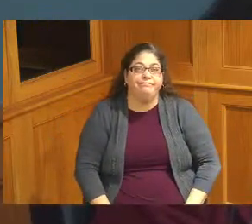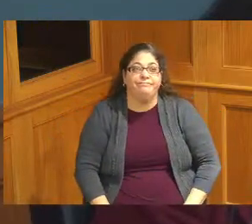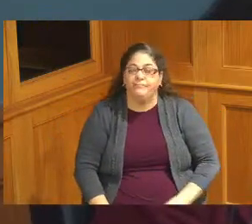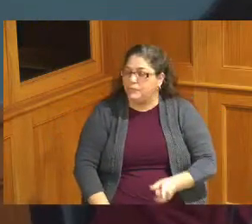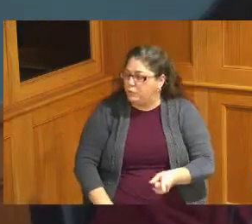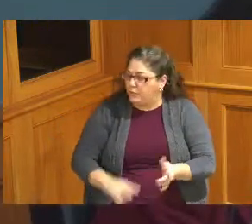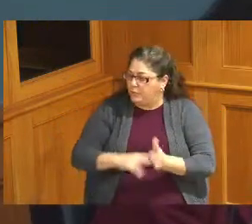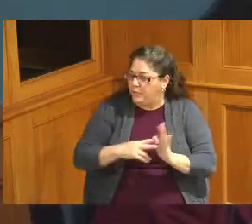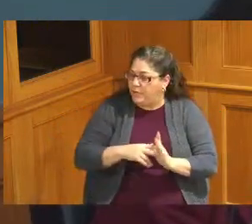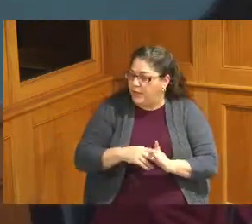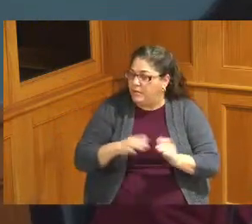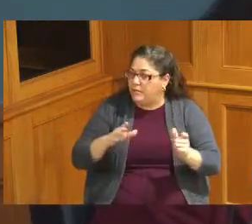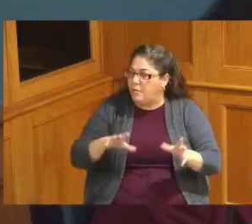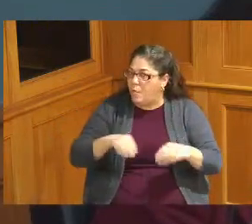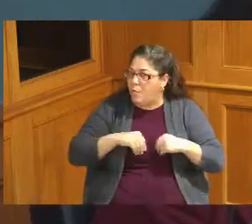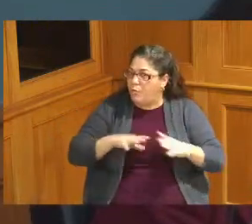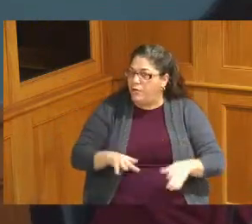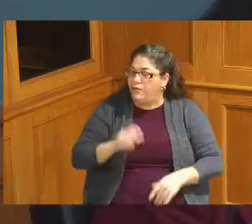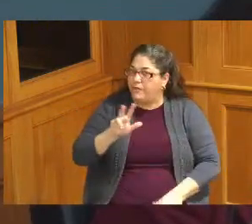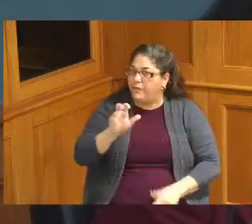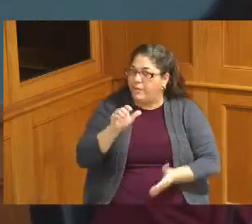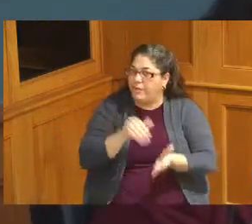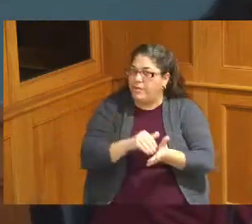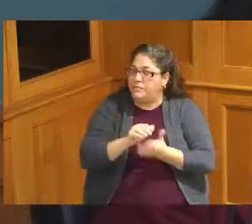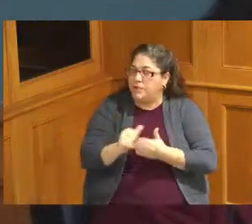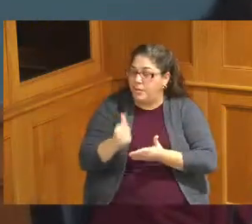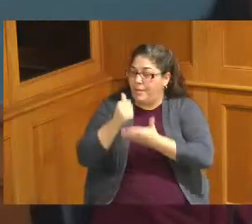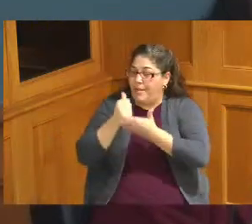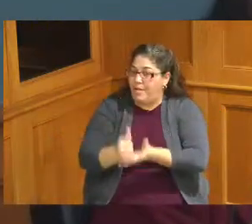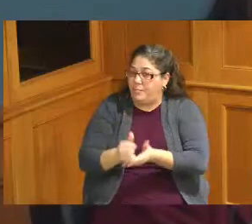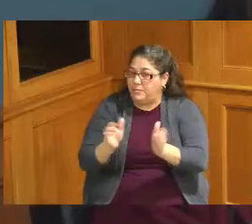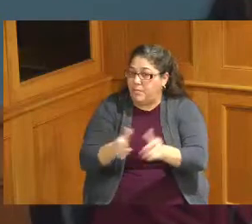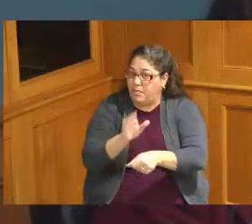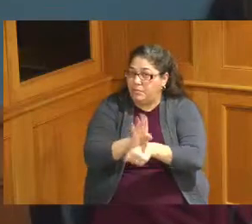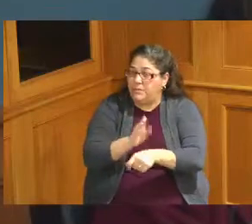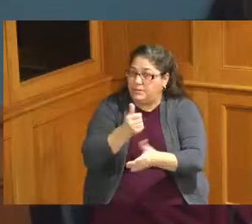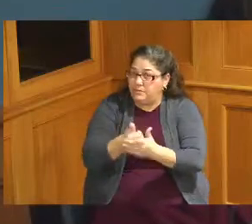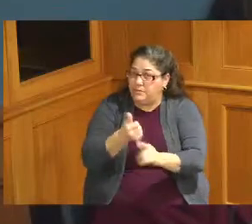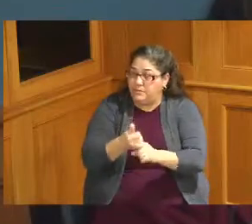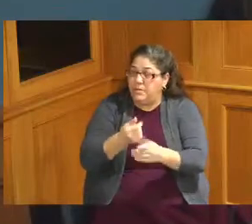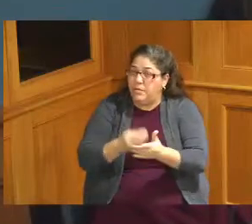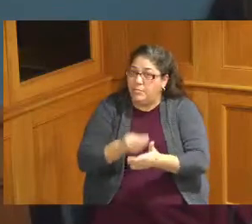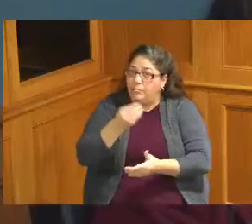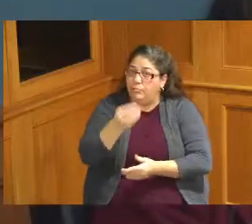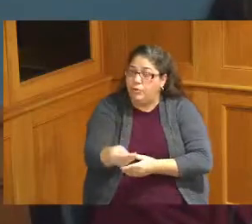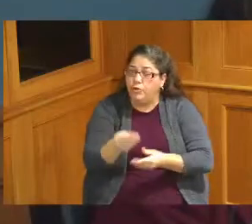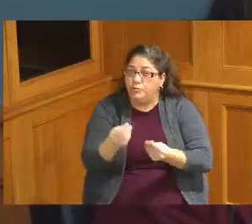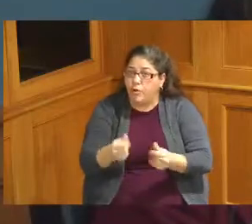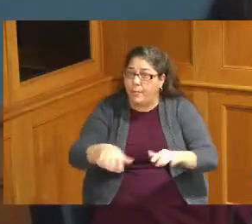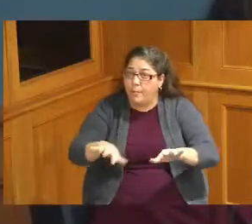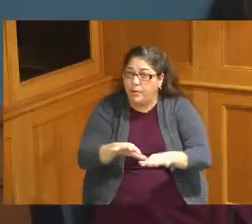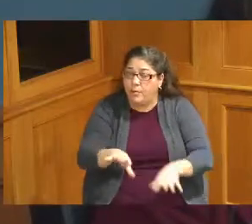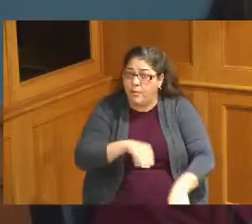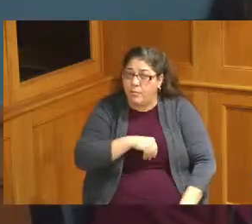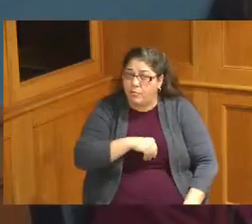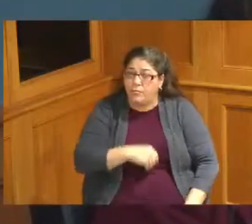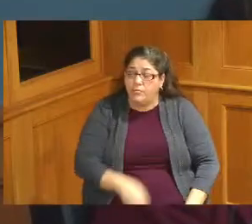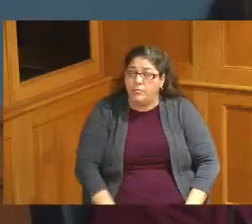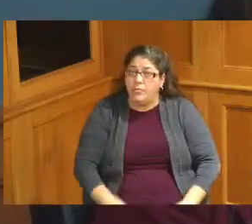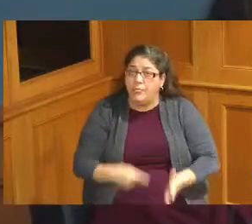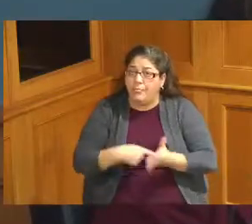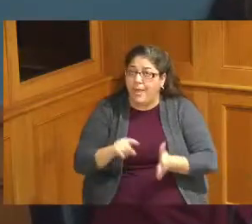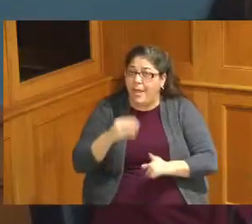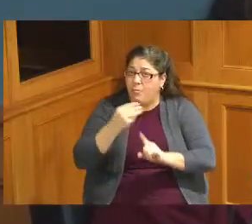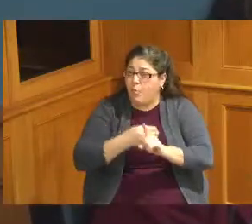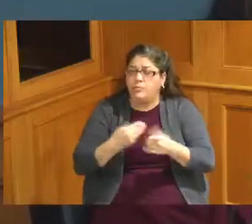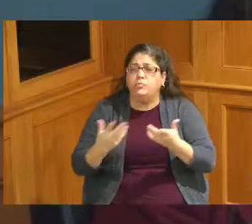property ownership, the $300,000, we're helping small businesses to purchase properties or pay their mortgage,